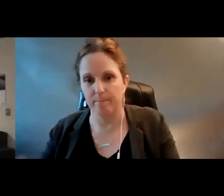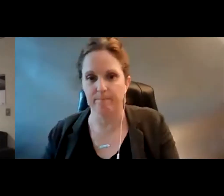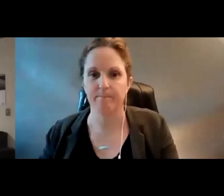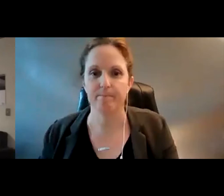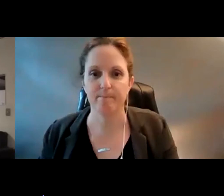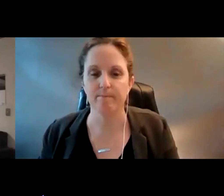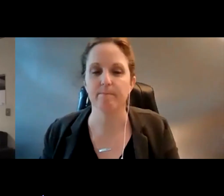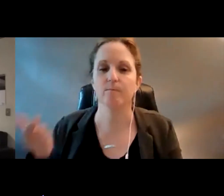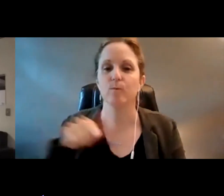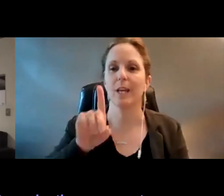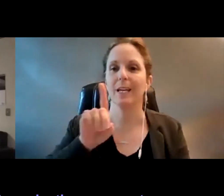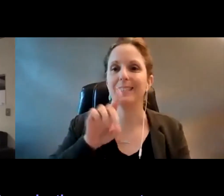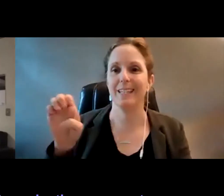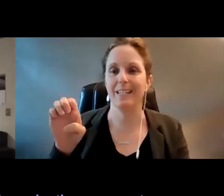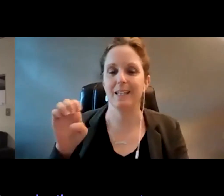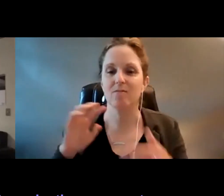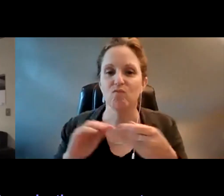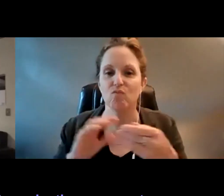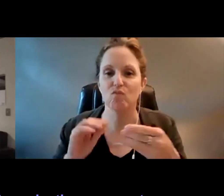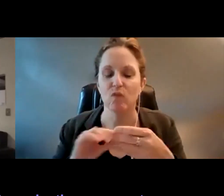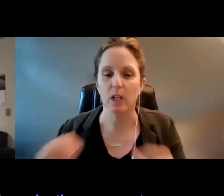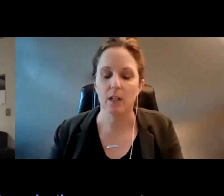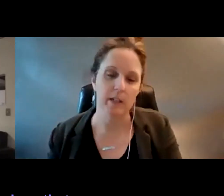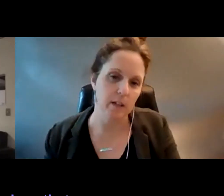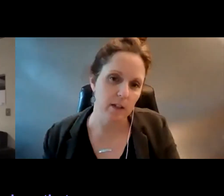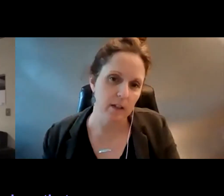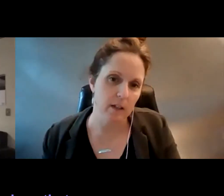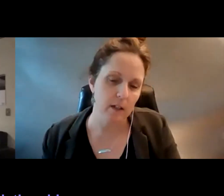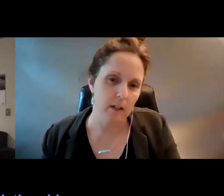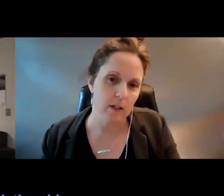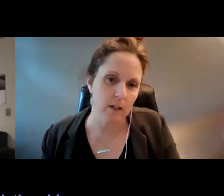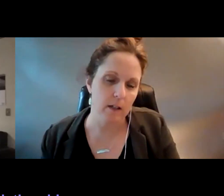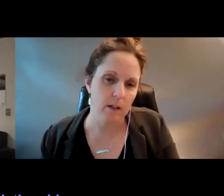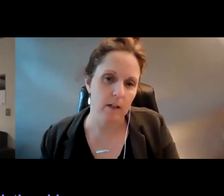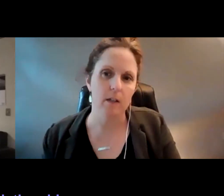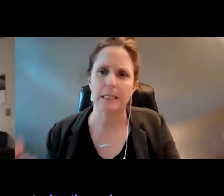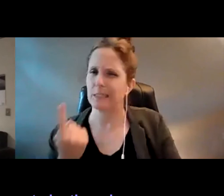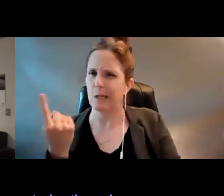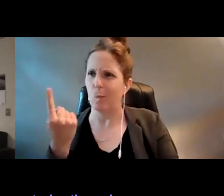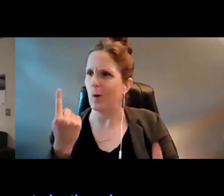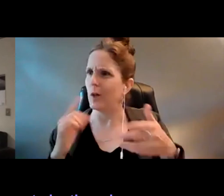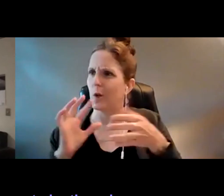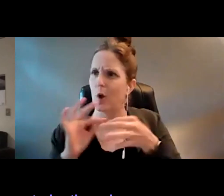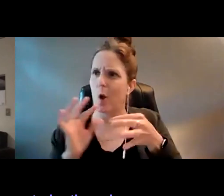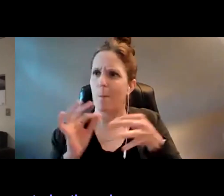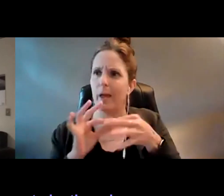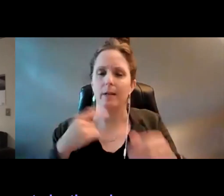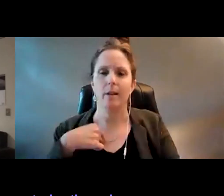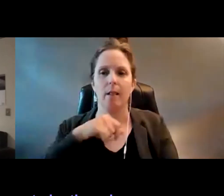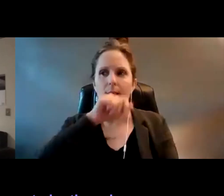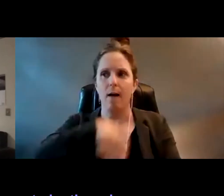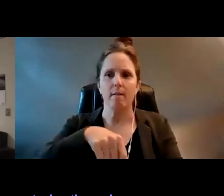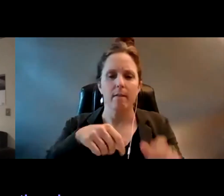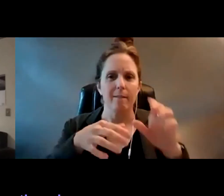AD ineligible cohort who I think had less severe psychiatric illness.